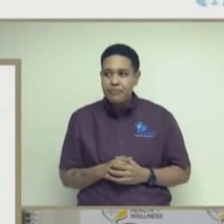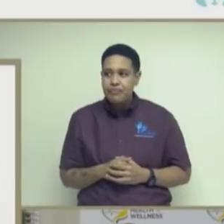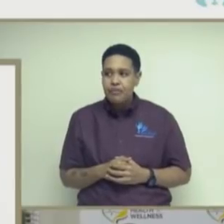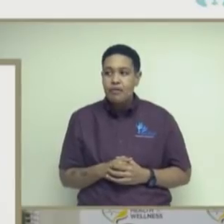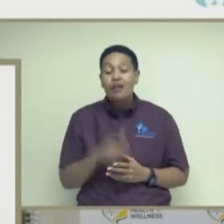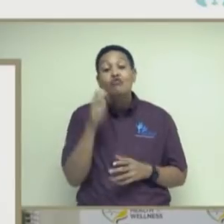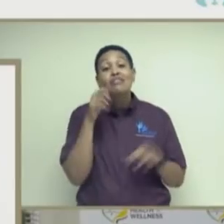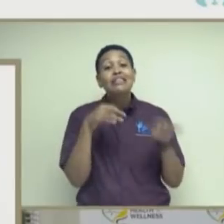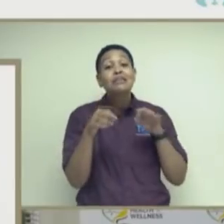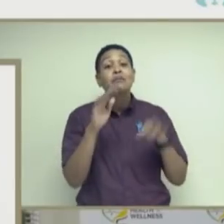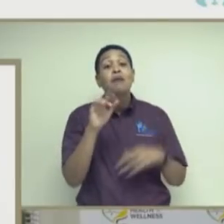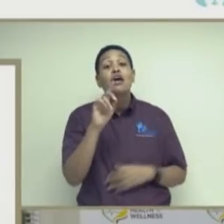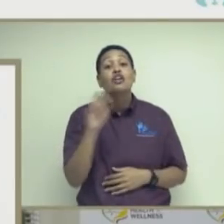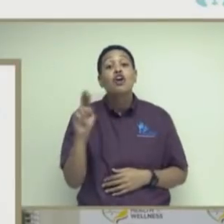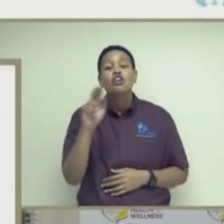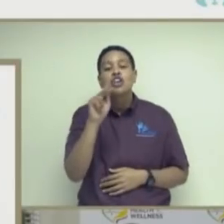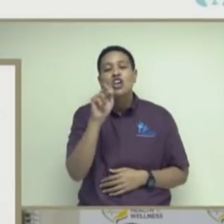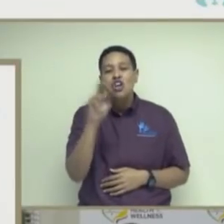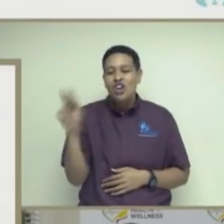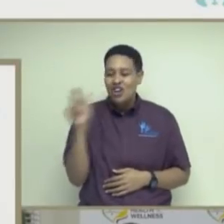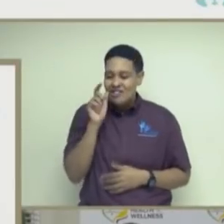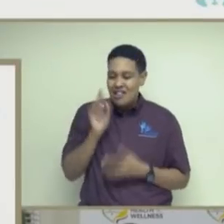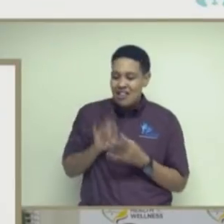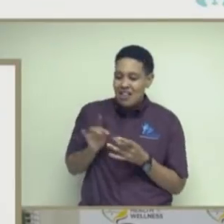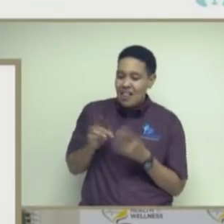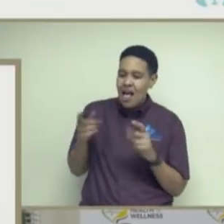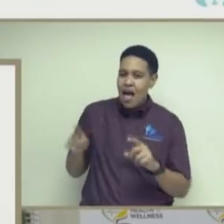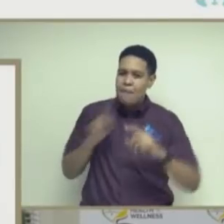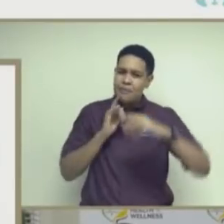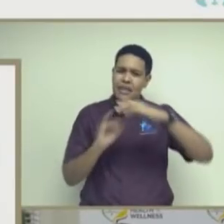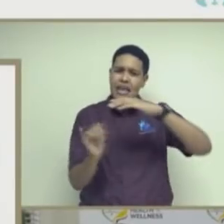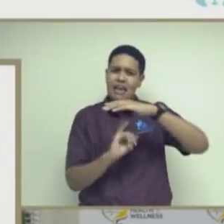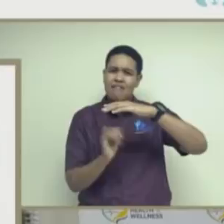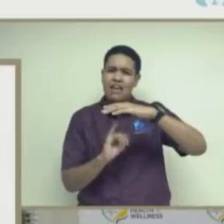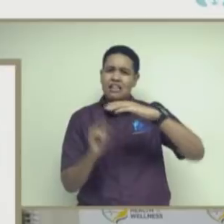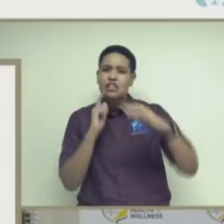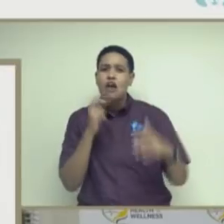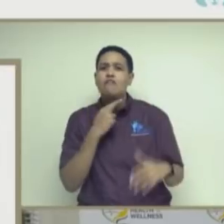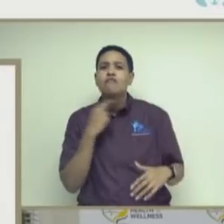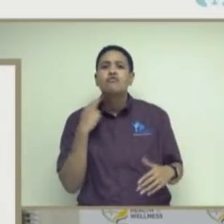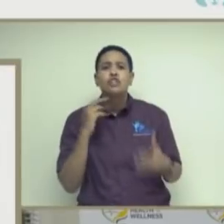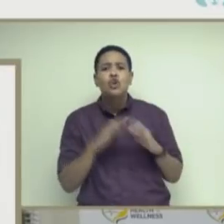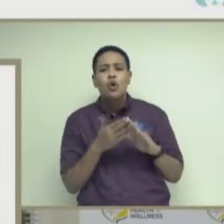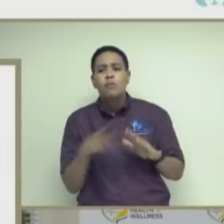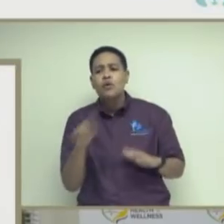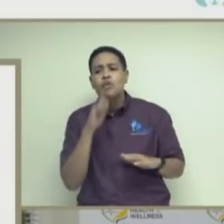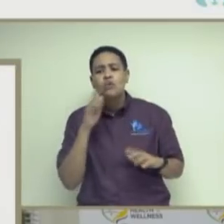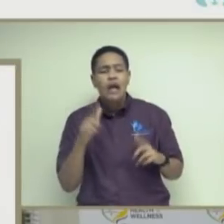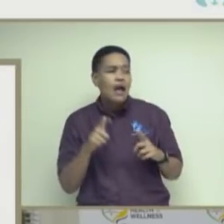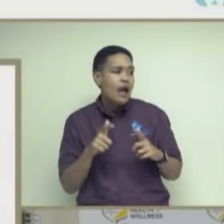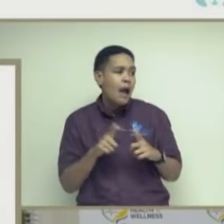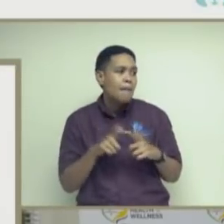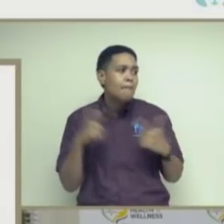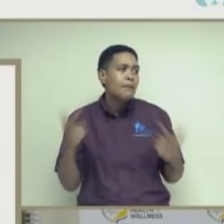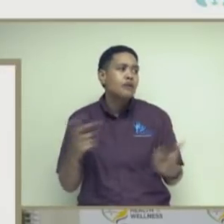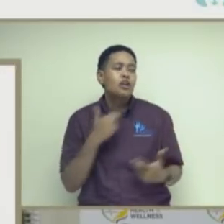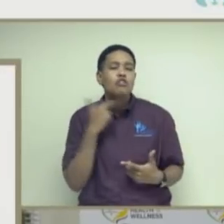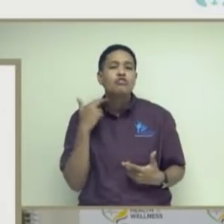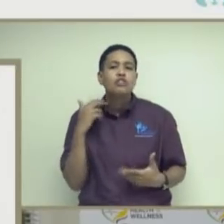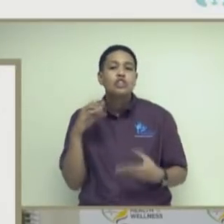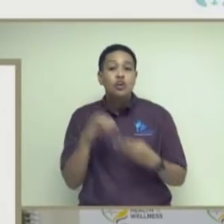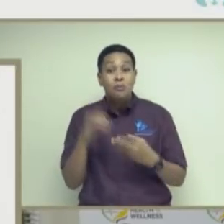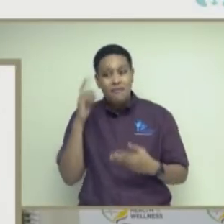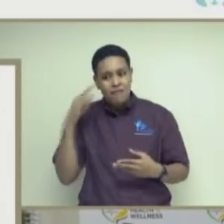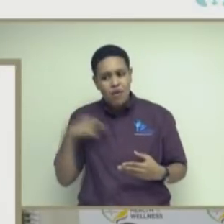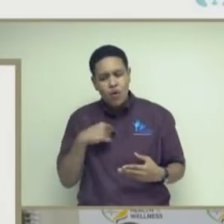out just now by Dr. Webster Carr, the whole infection of at-risk communities is a major risk component for